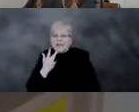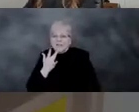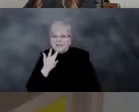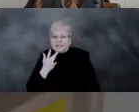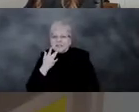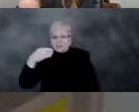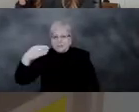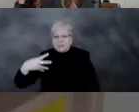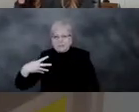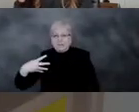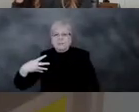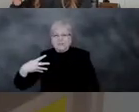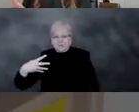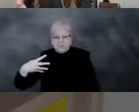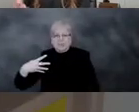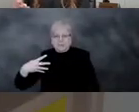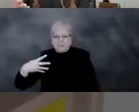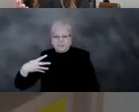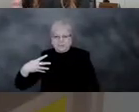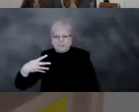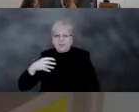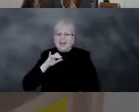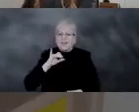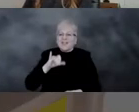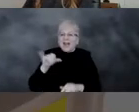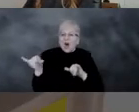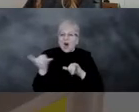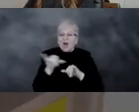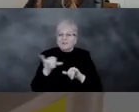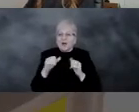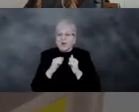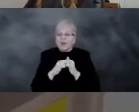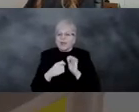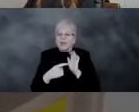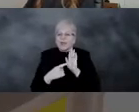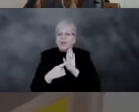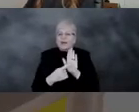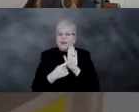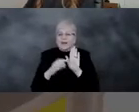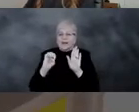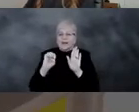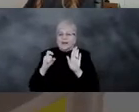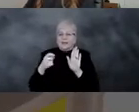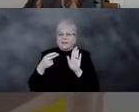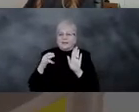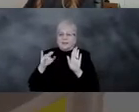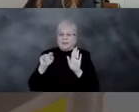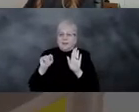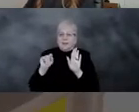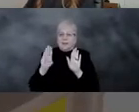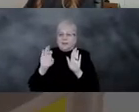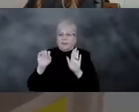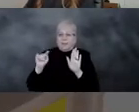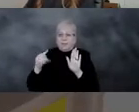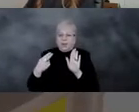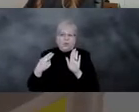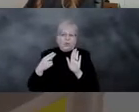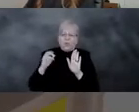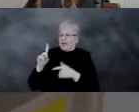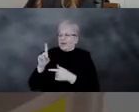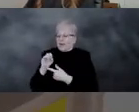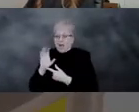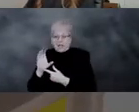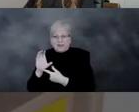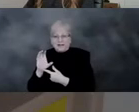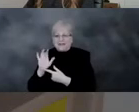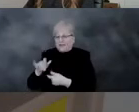to content related to the exhibit boost which we will dive into or any documents that may be uploaded into the platform.